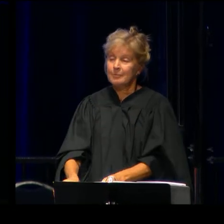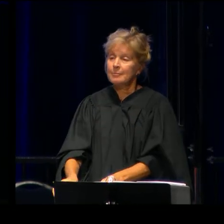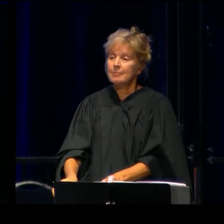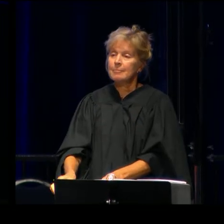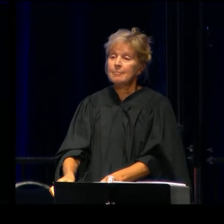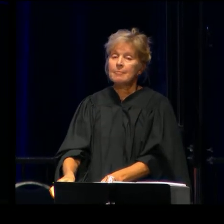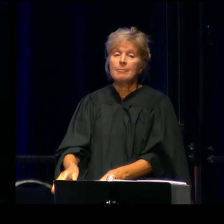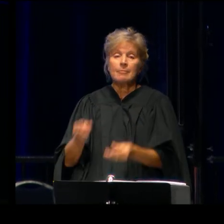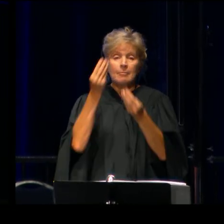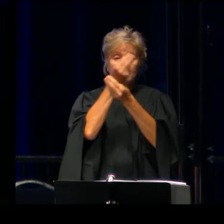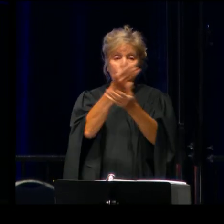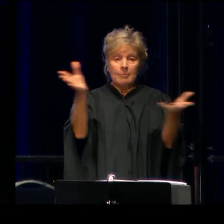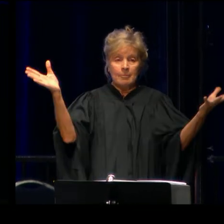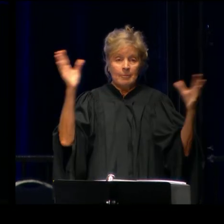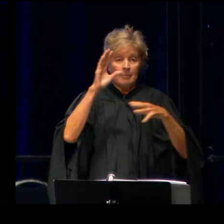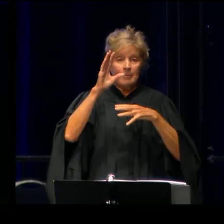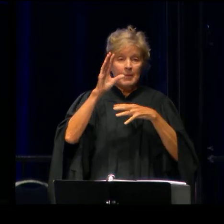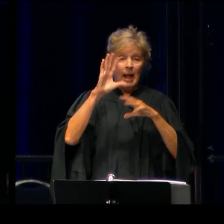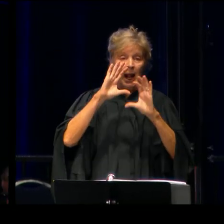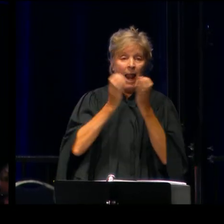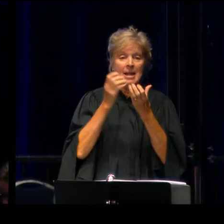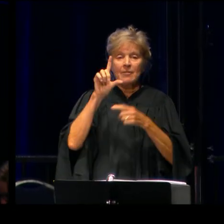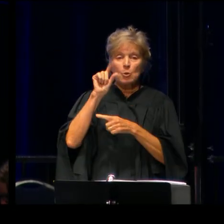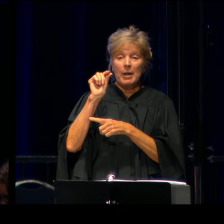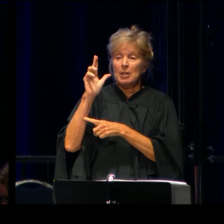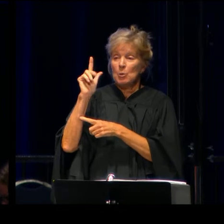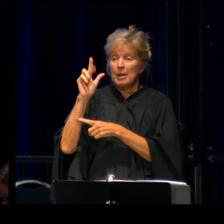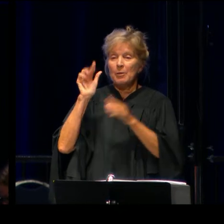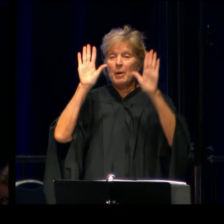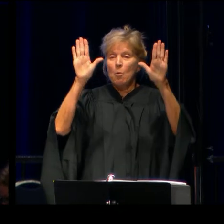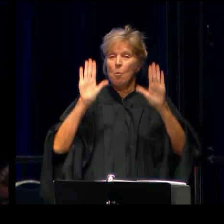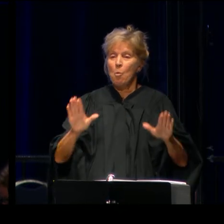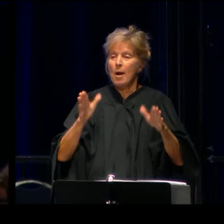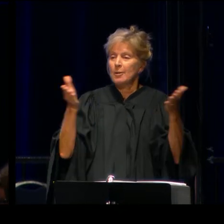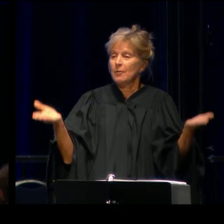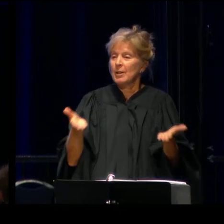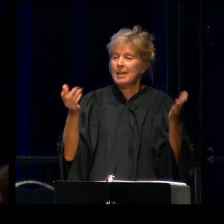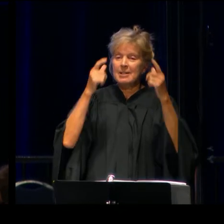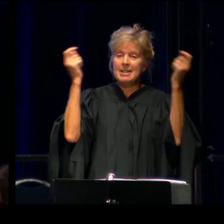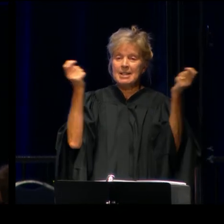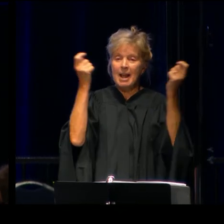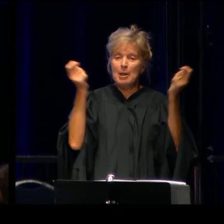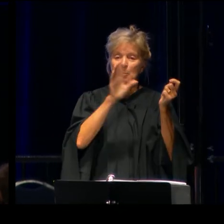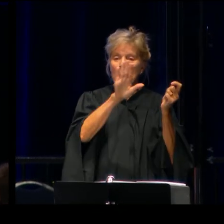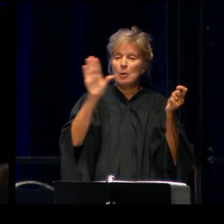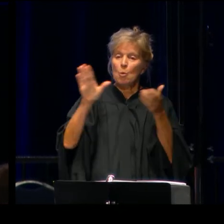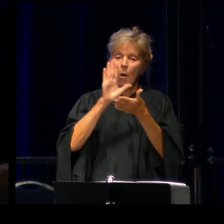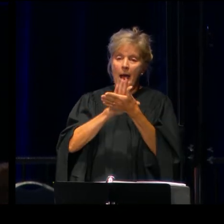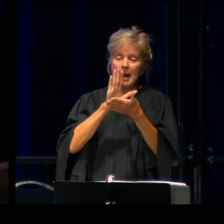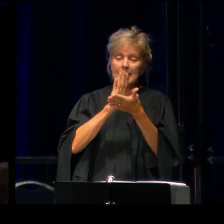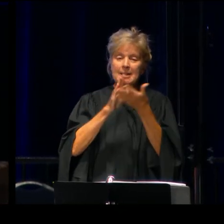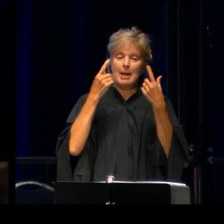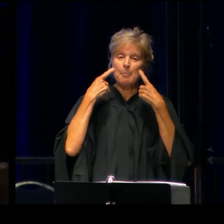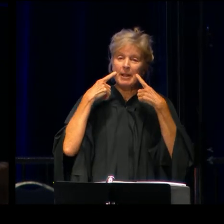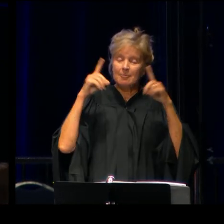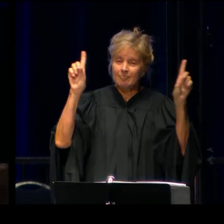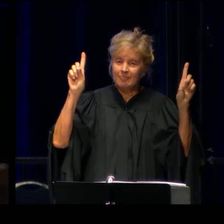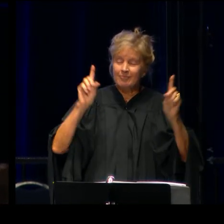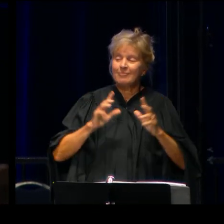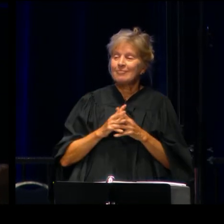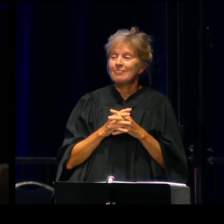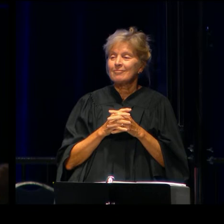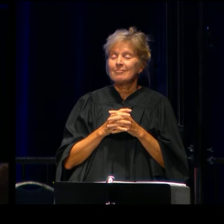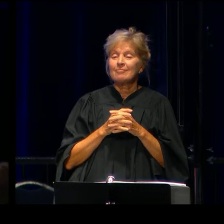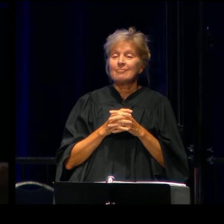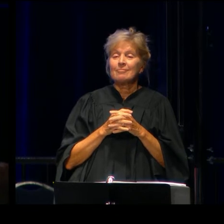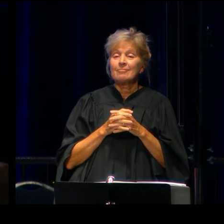Class of 2023, it is so wonderful to be here celebrating your academic achievements. Along with